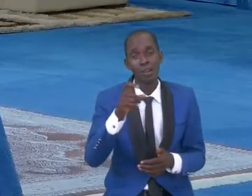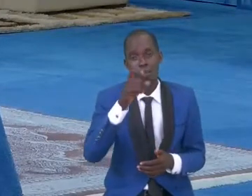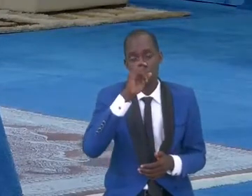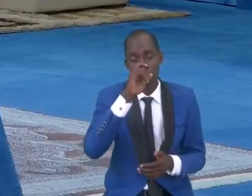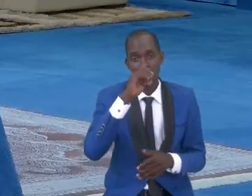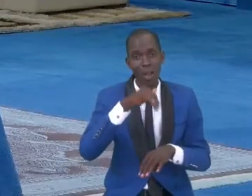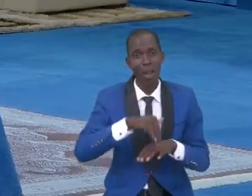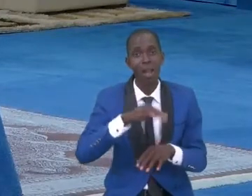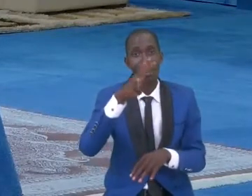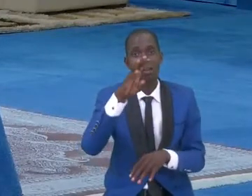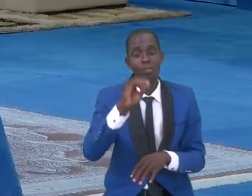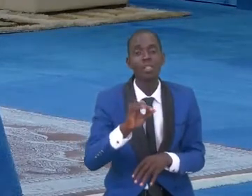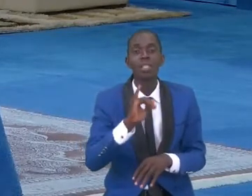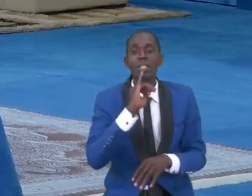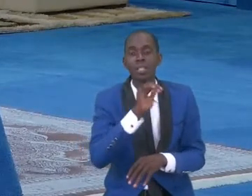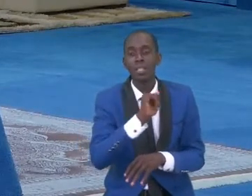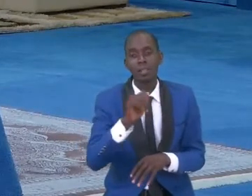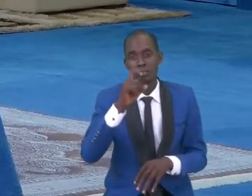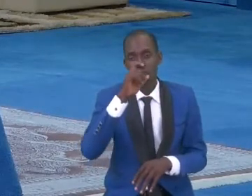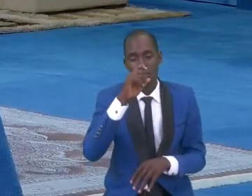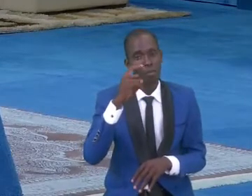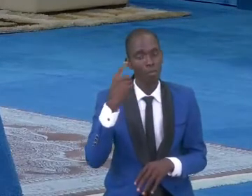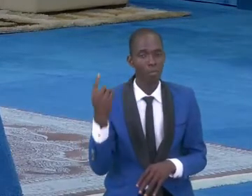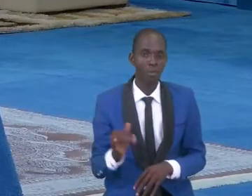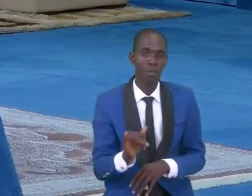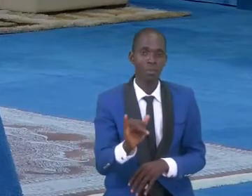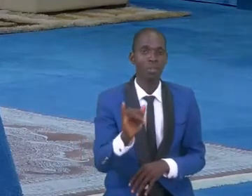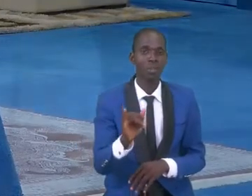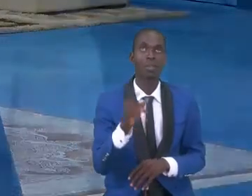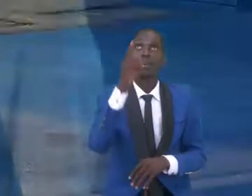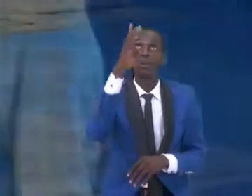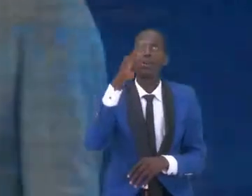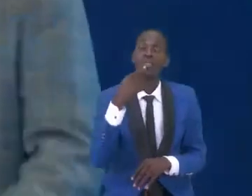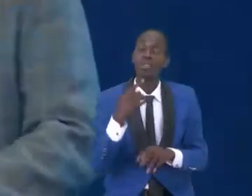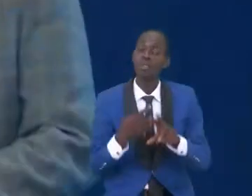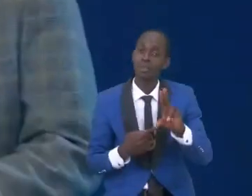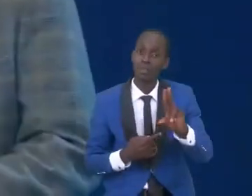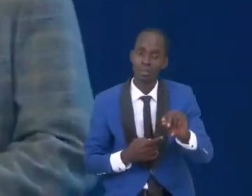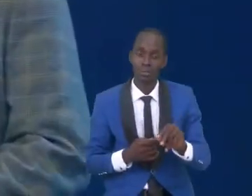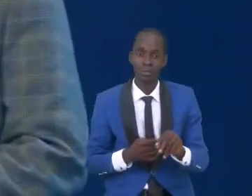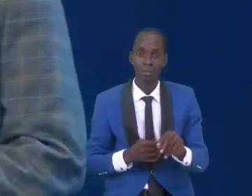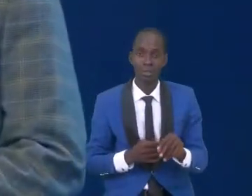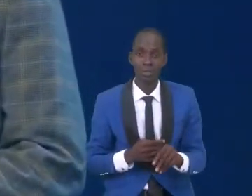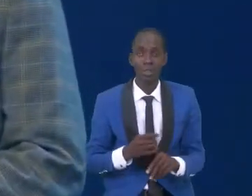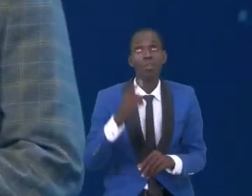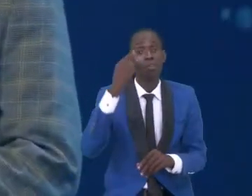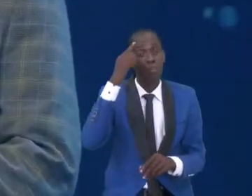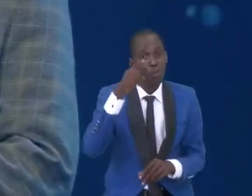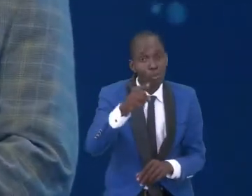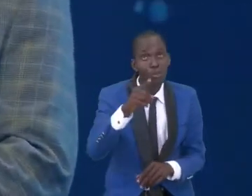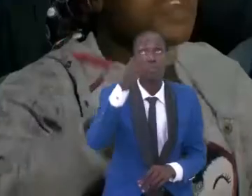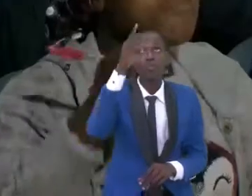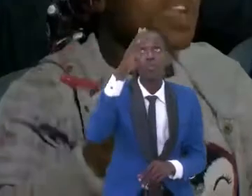is a fool forever. God says no. For you, I say God says no.